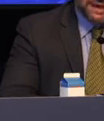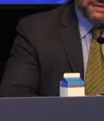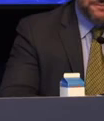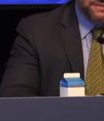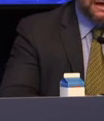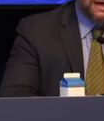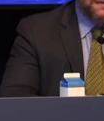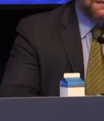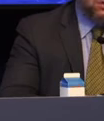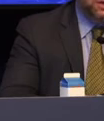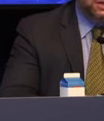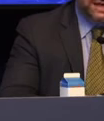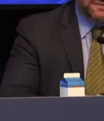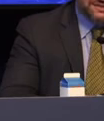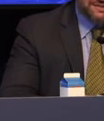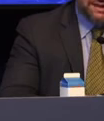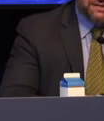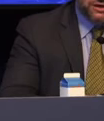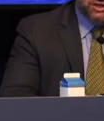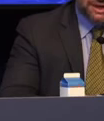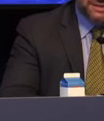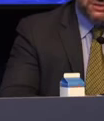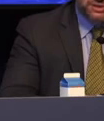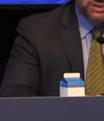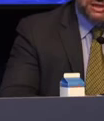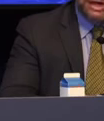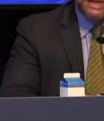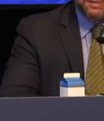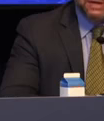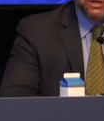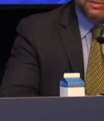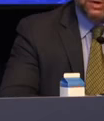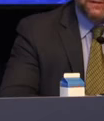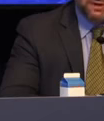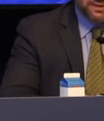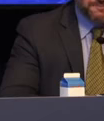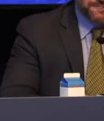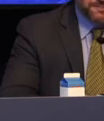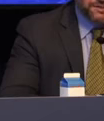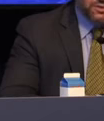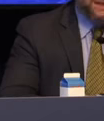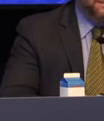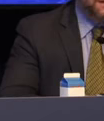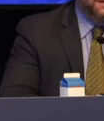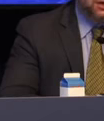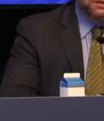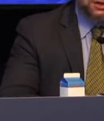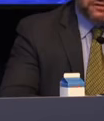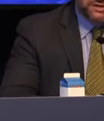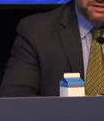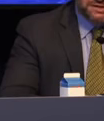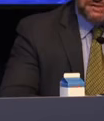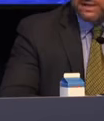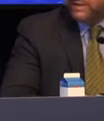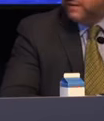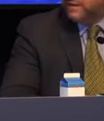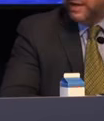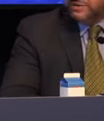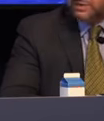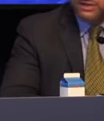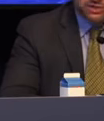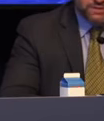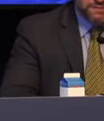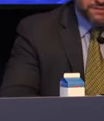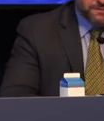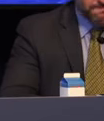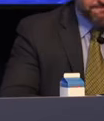pandemic began, and this situation has obviously made their job search exponentially more difficult. We estimate the exhausted universe to be around